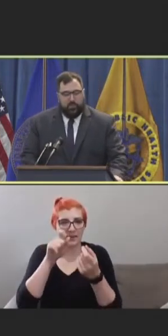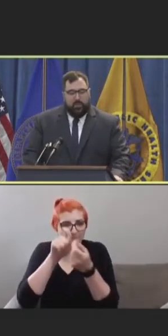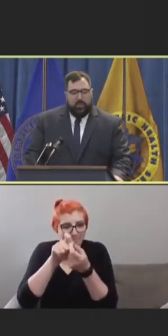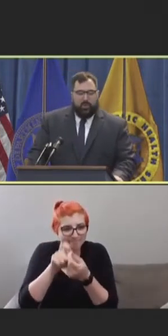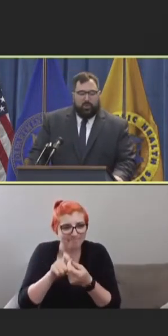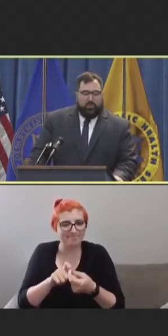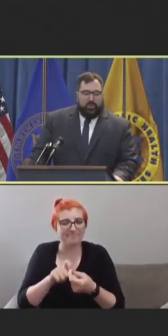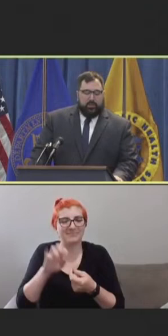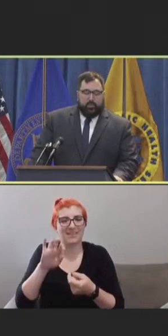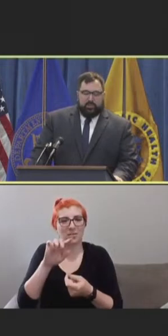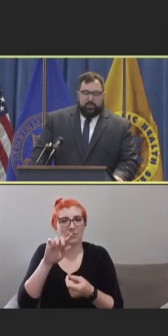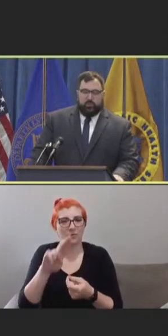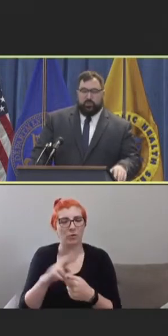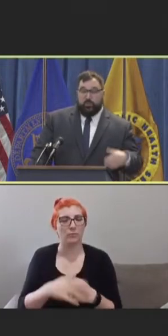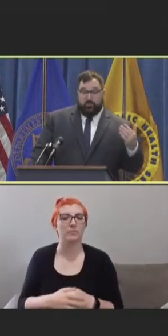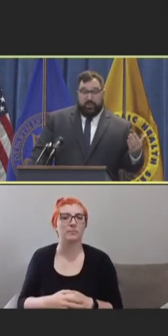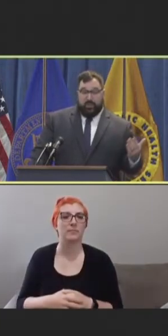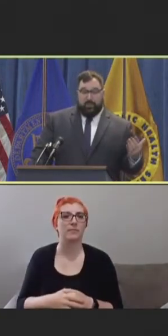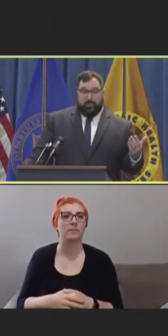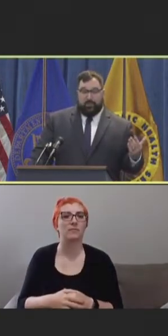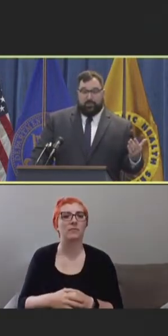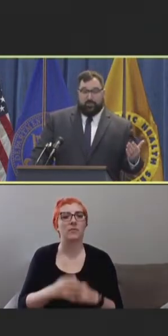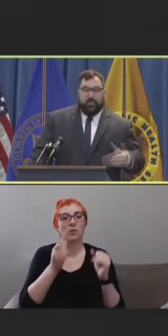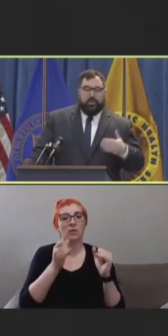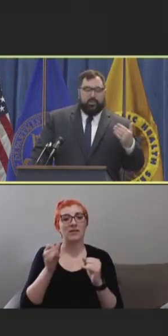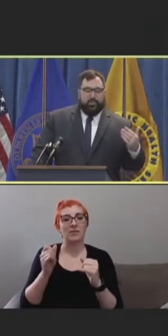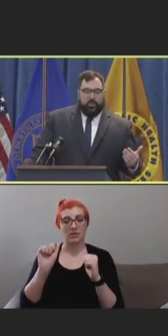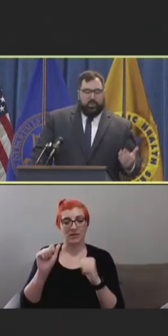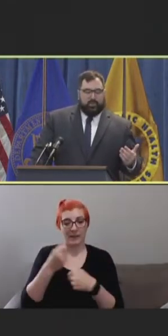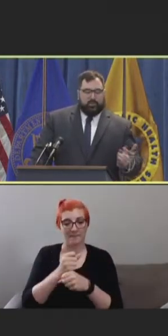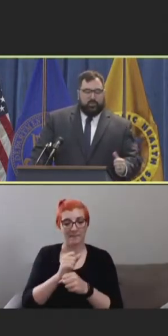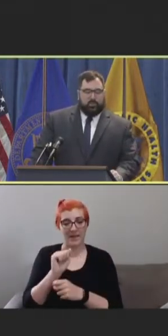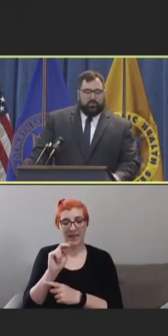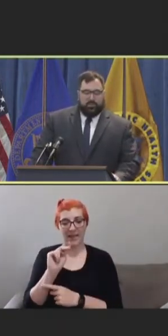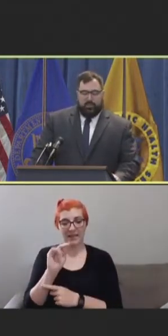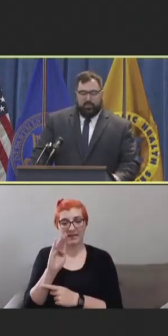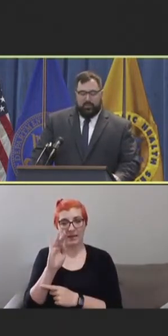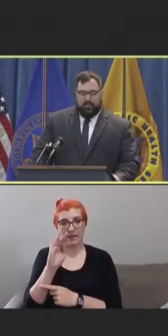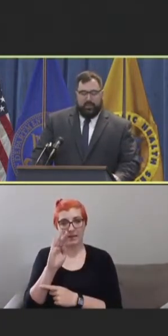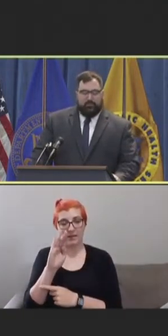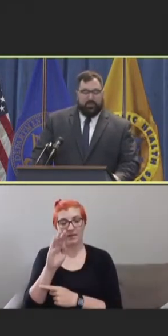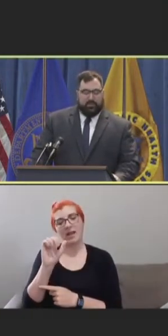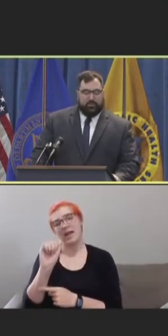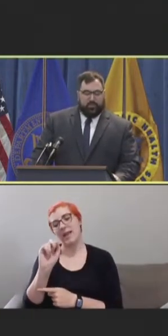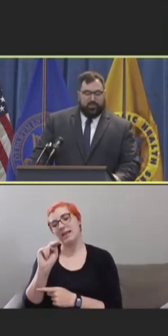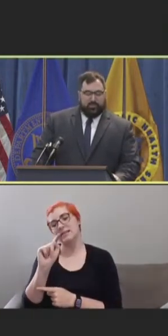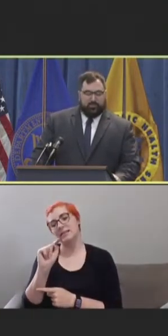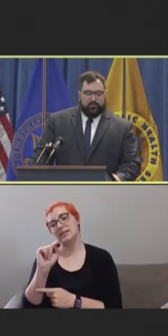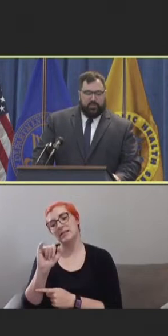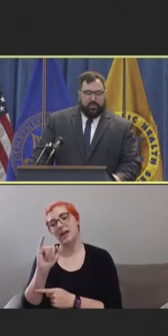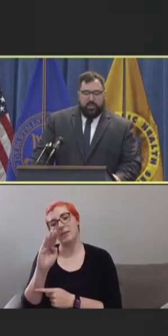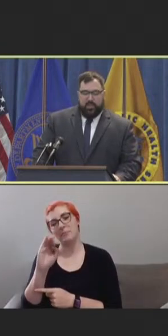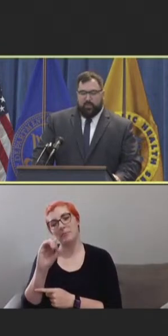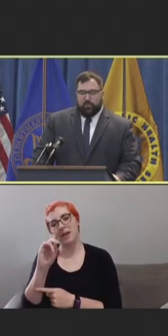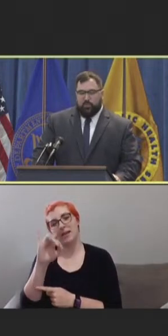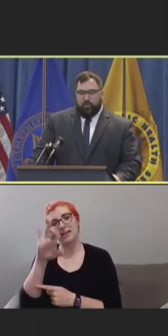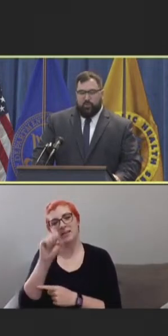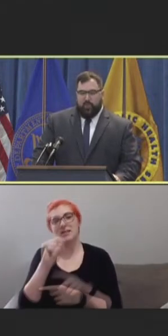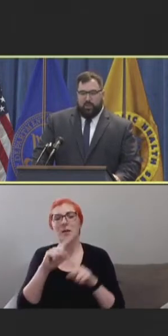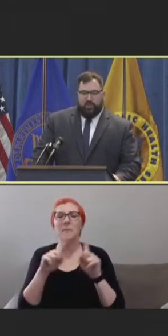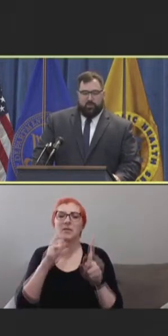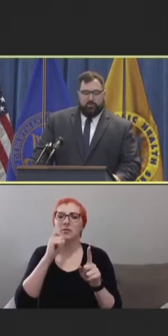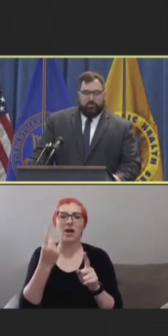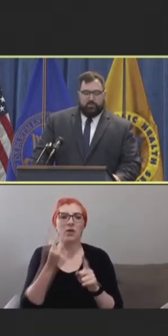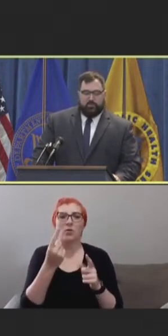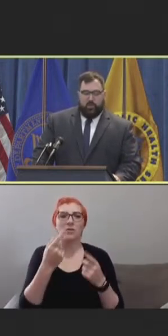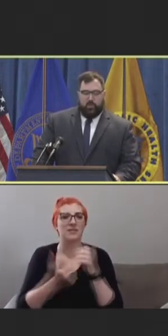so while obese individuals are able to make antibodies, they're not always the most effective and protective. And that's shown on the right